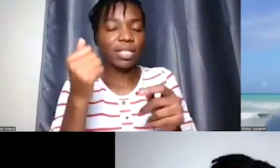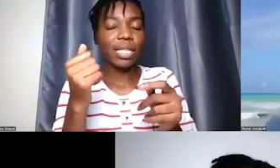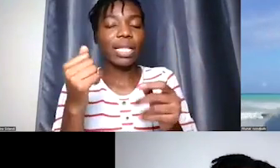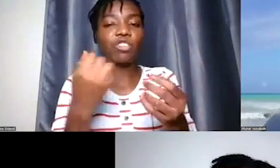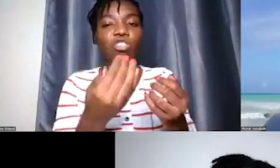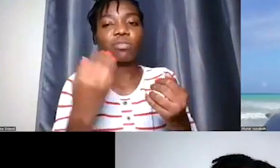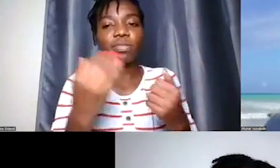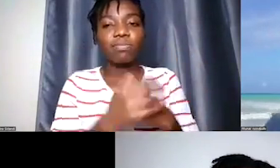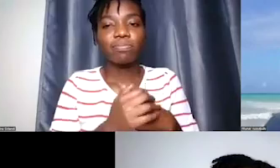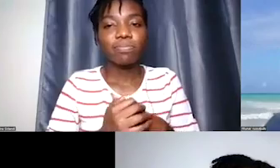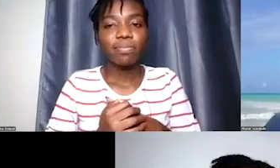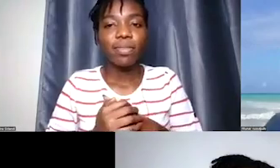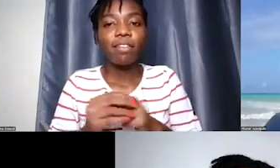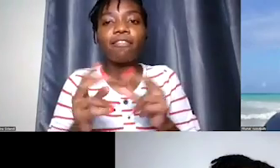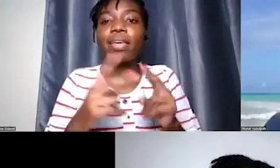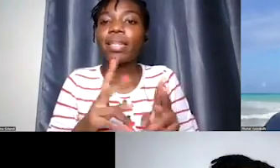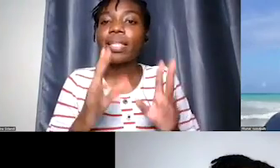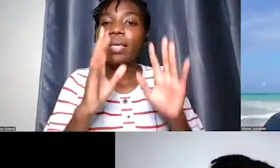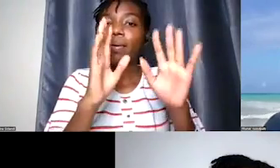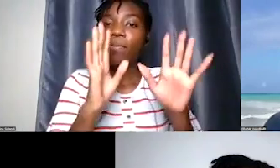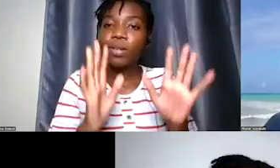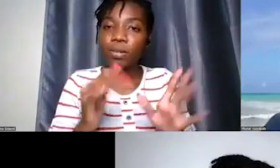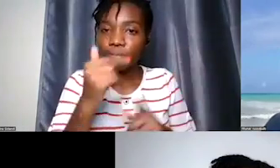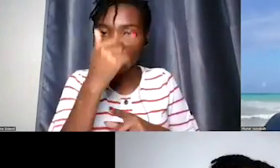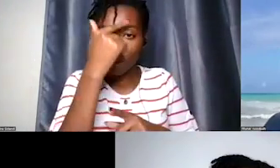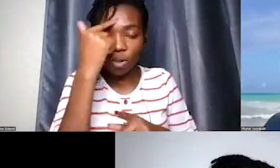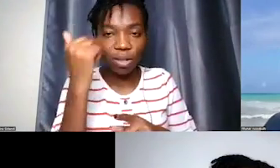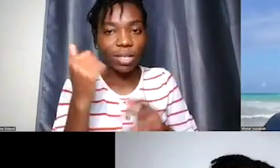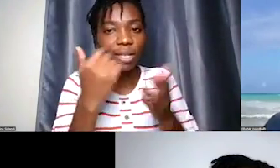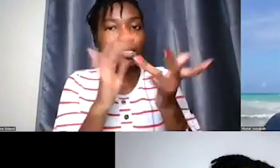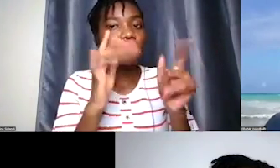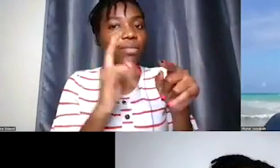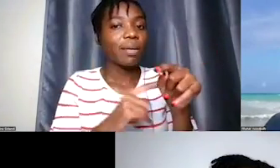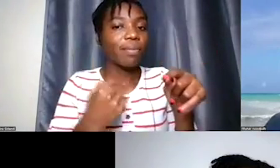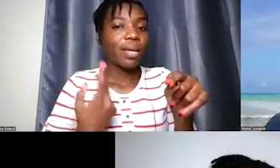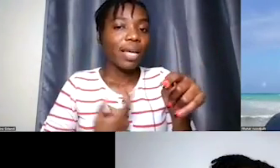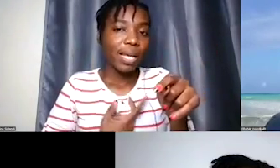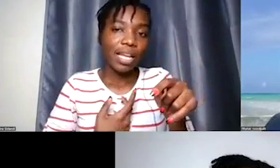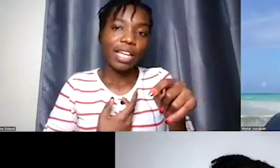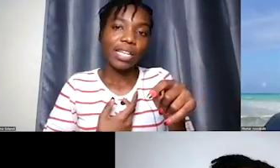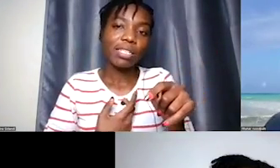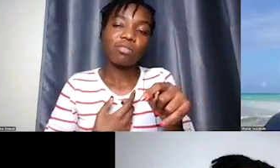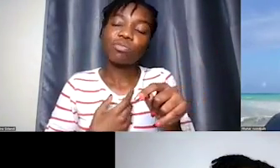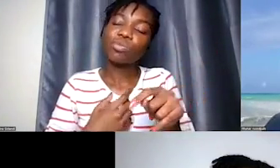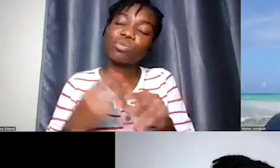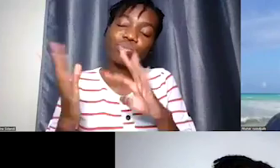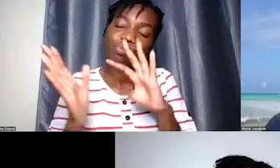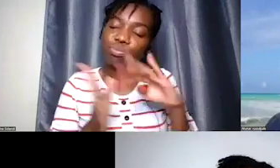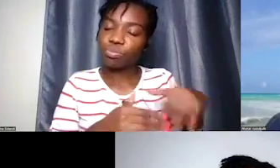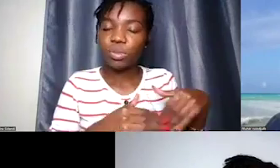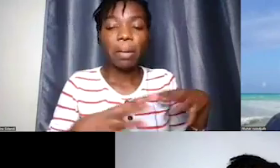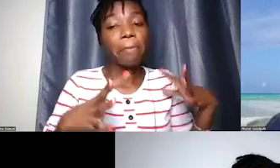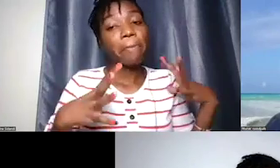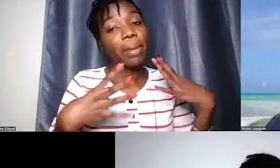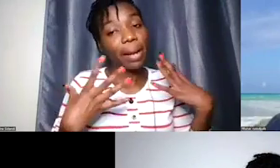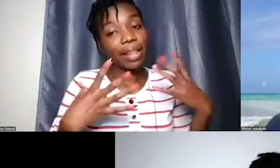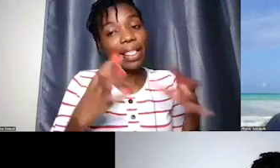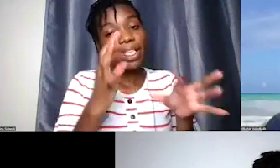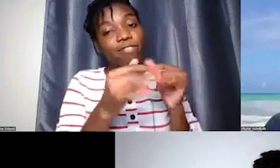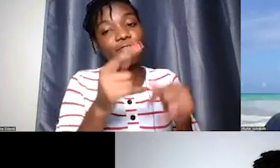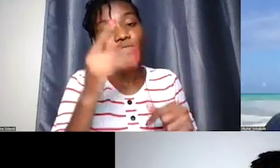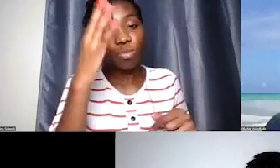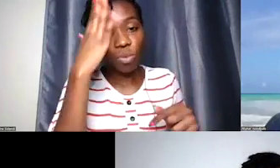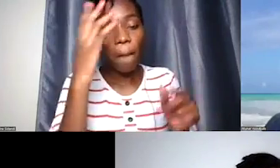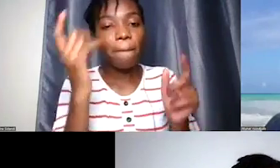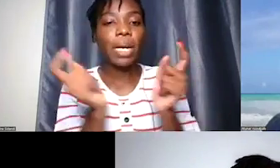It's important because sometimes we have to shed our own pride, even when we know that it's